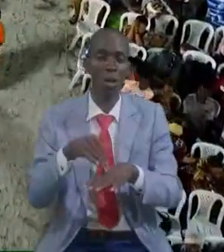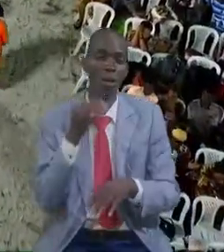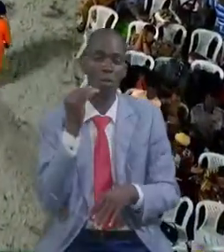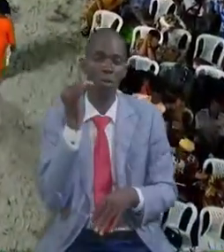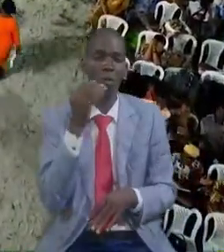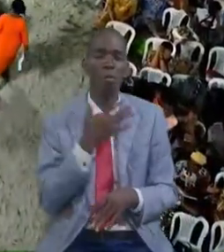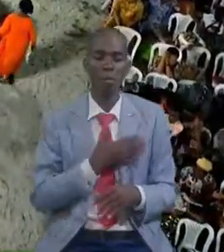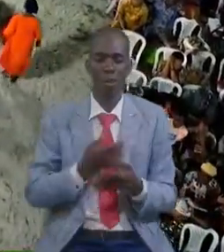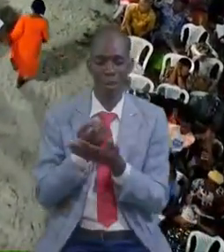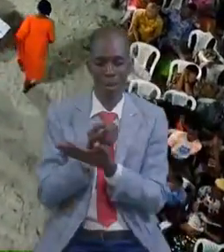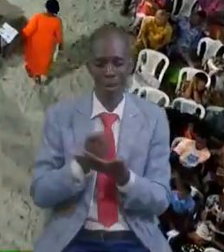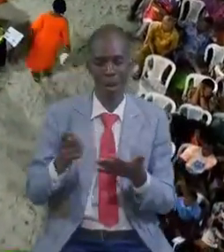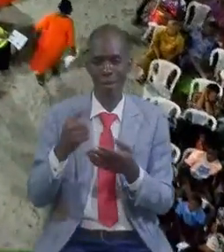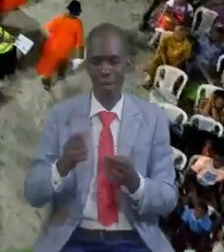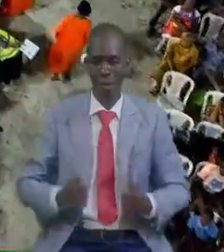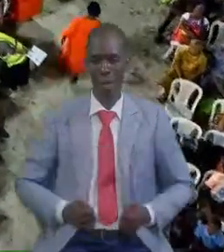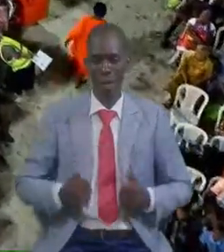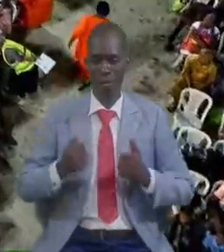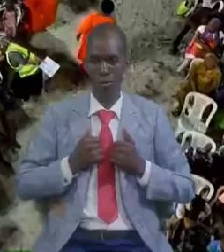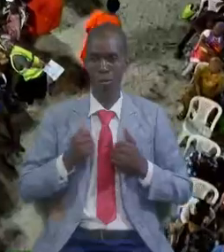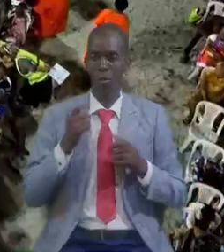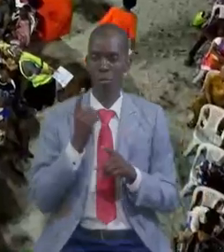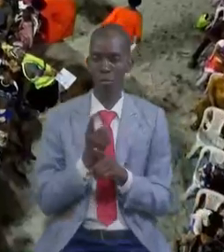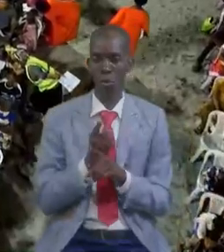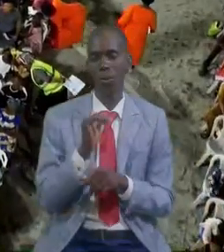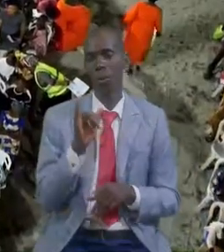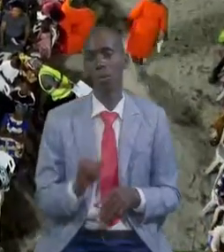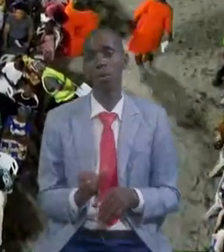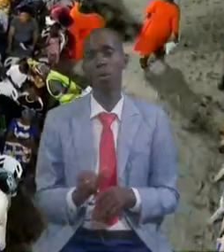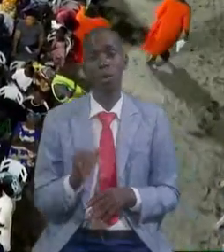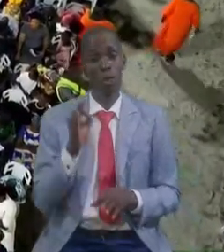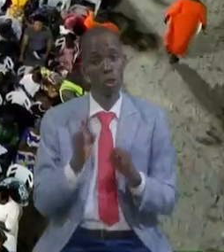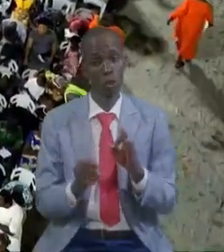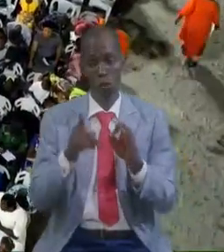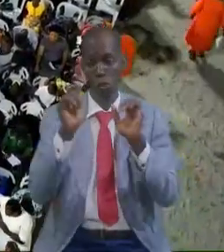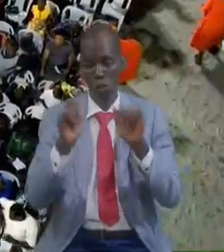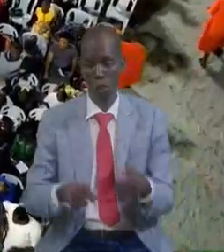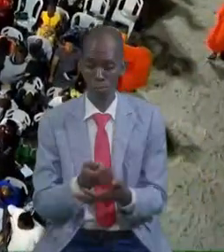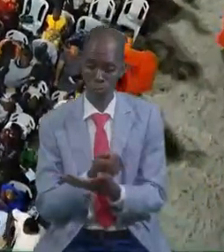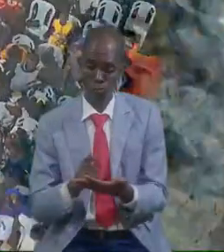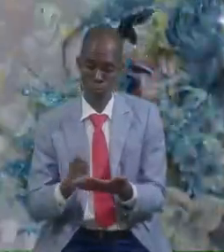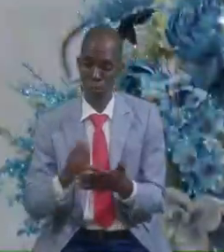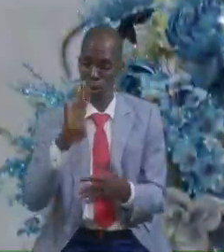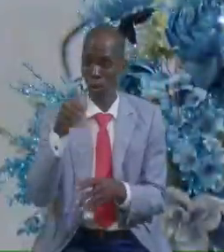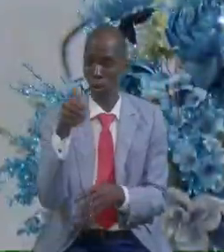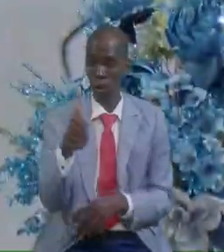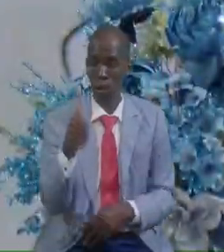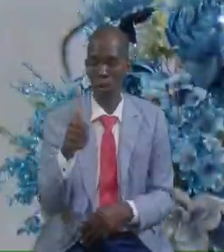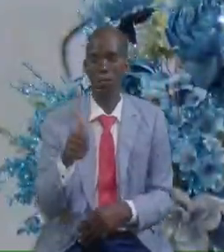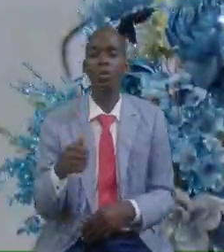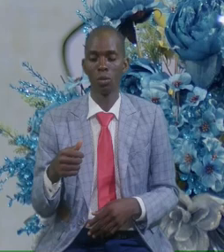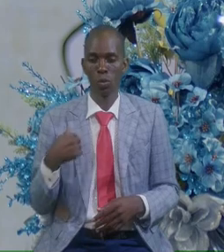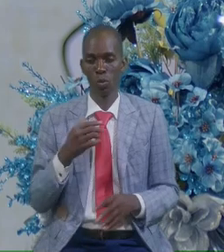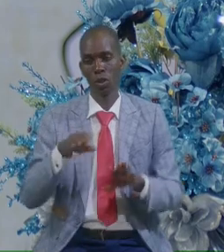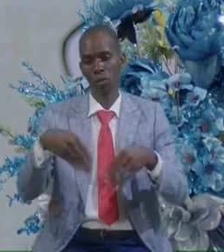in capital letters. If you can write yourself, they will give you the form to fill, but write in capital letters so that we can